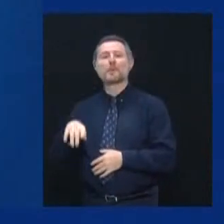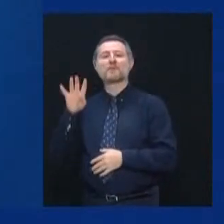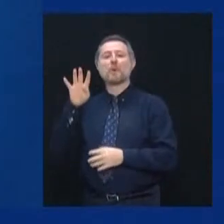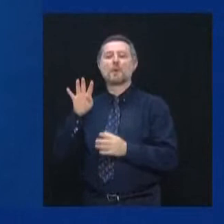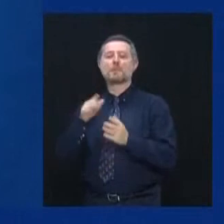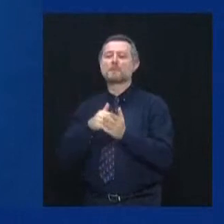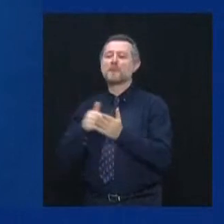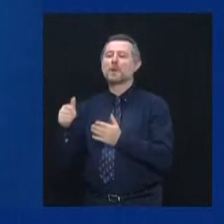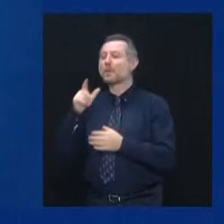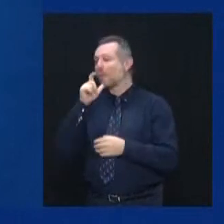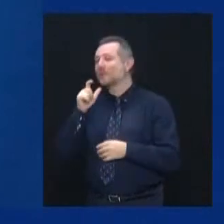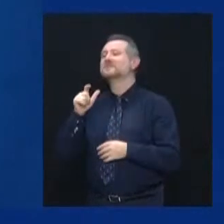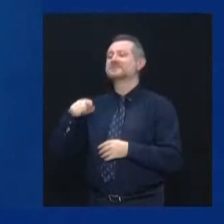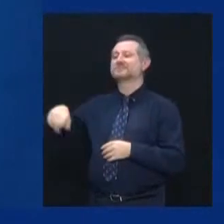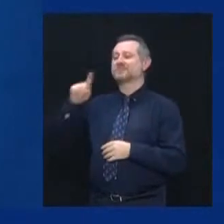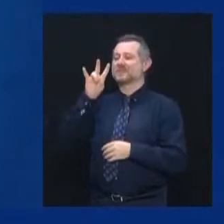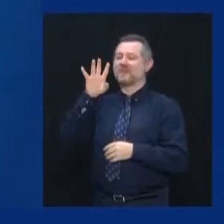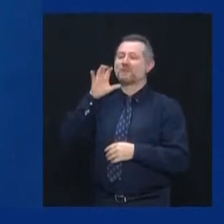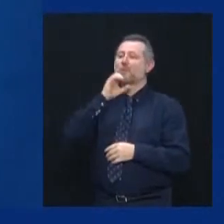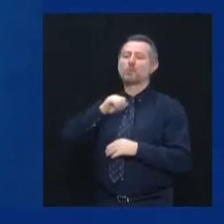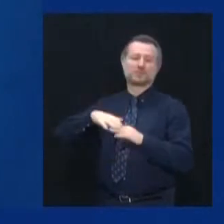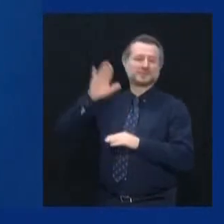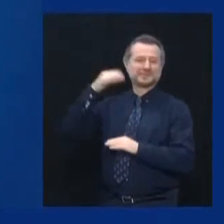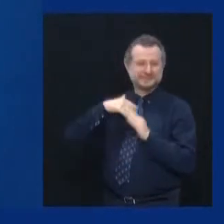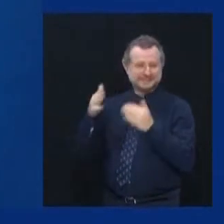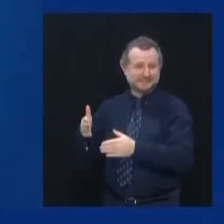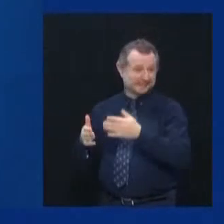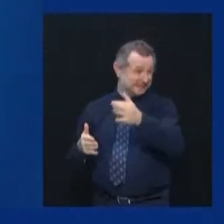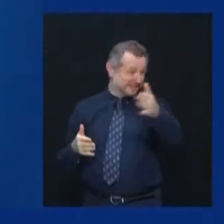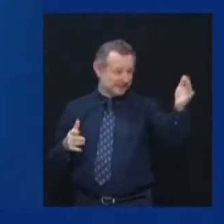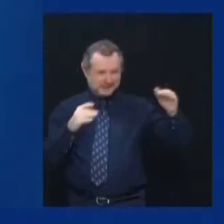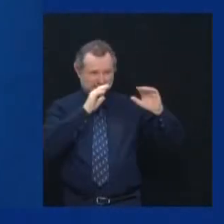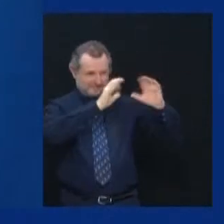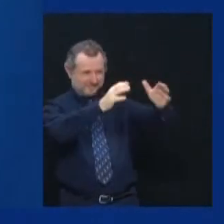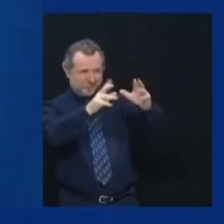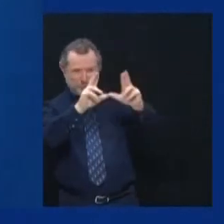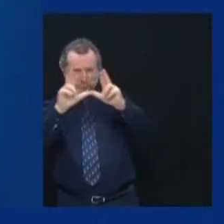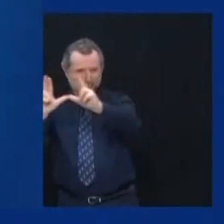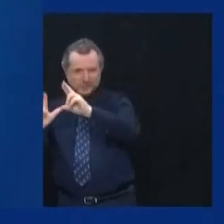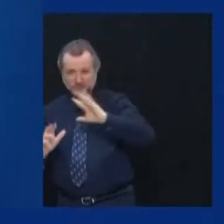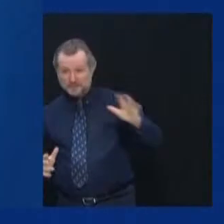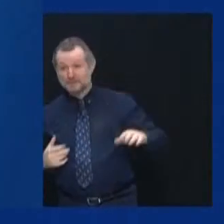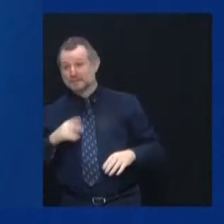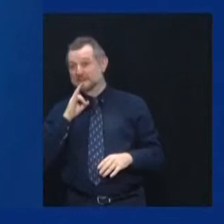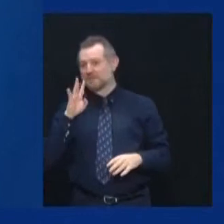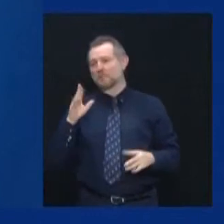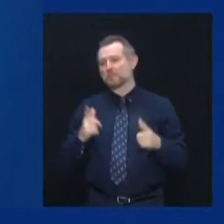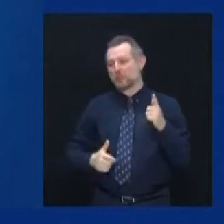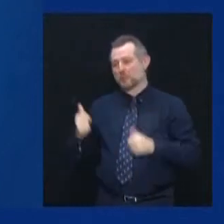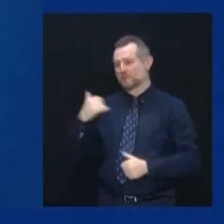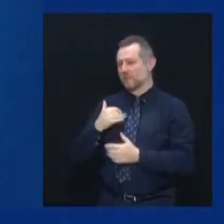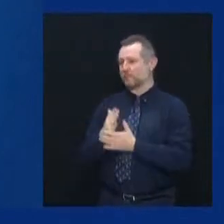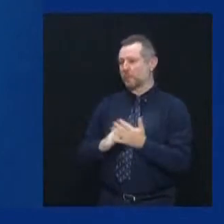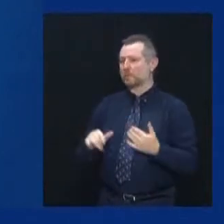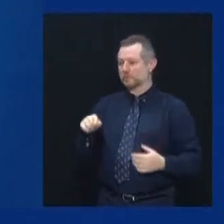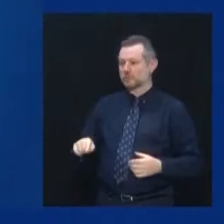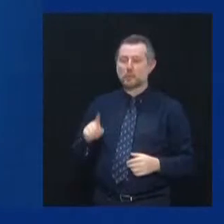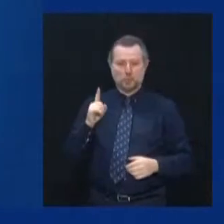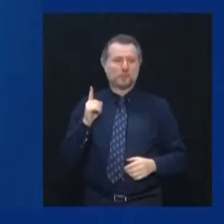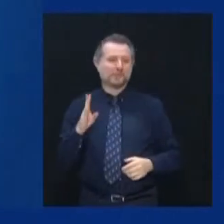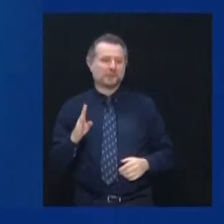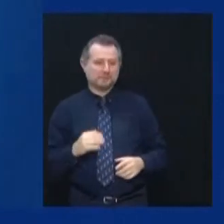75-year-olds. And again, that's by far the largest group. And those are